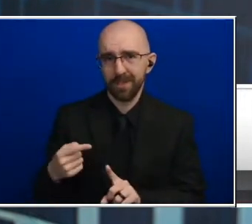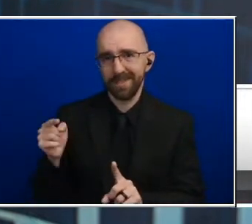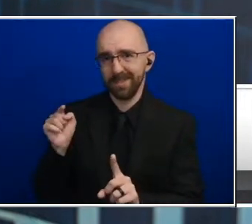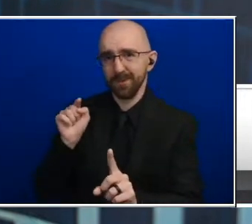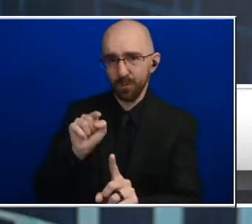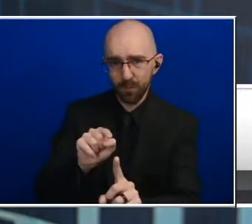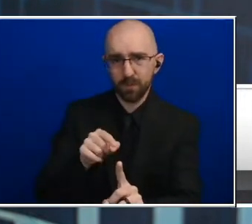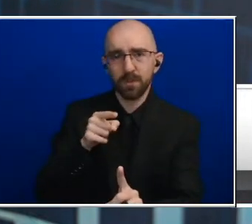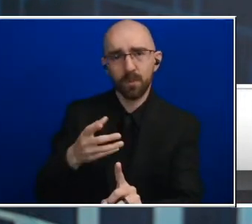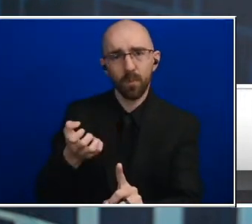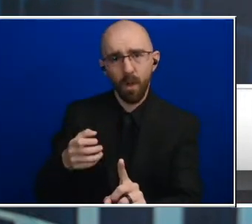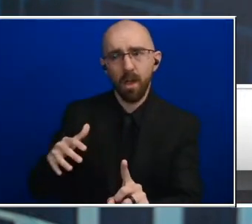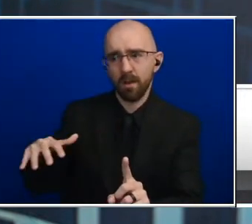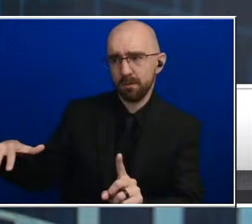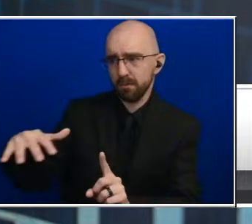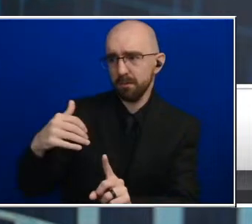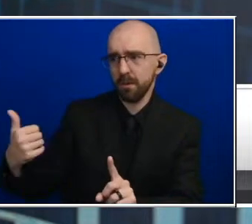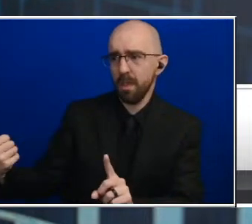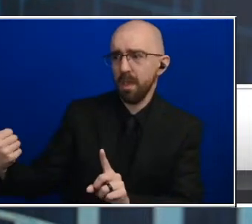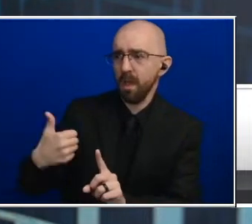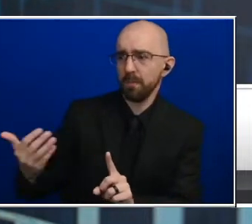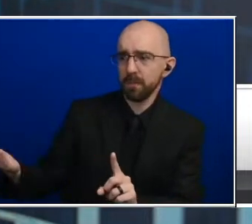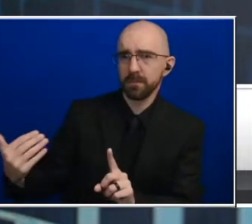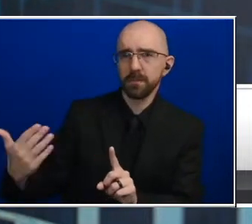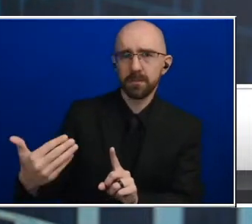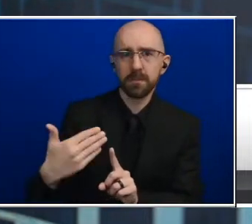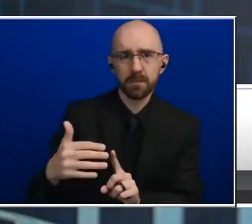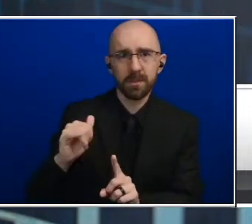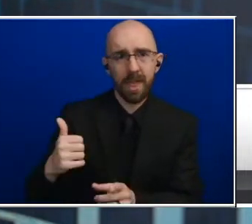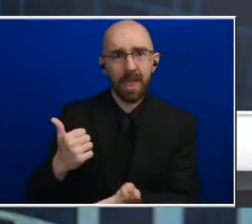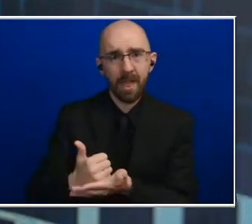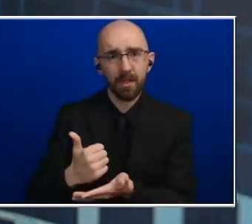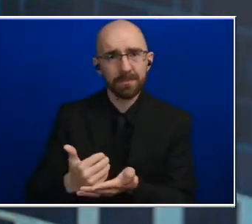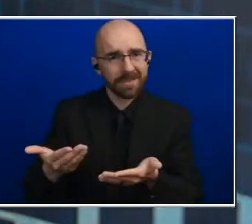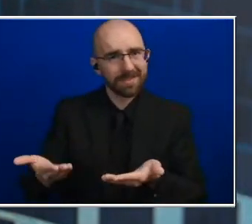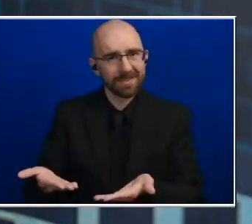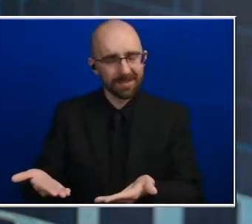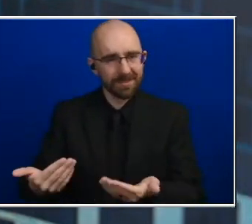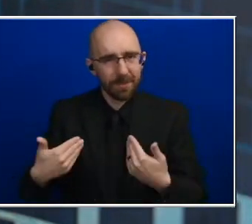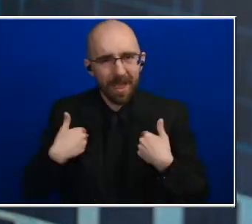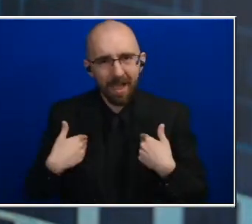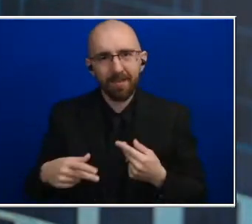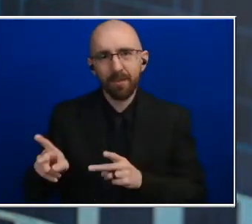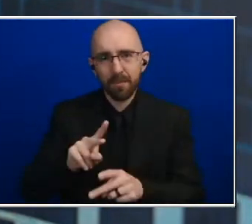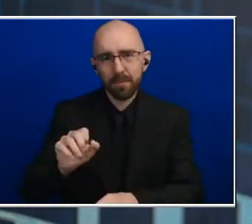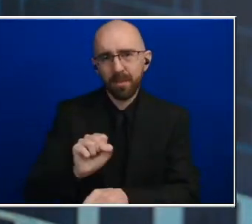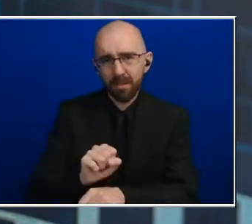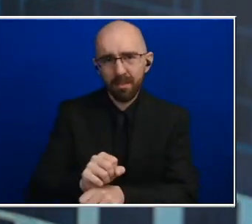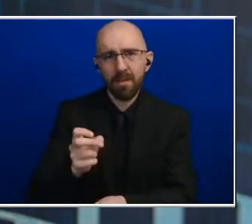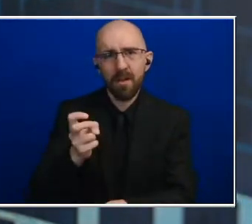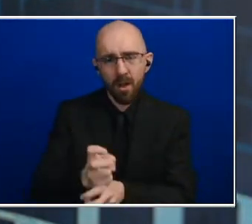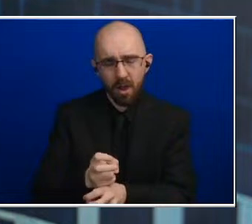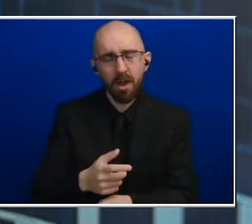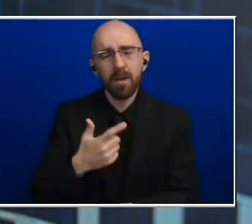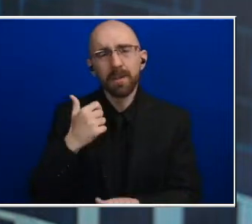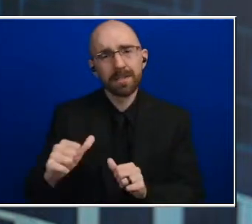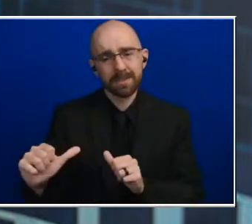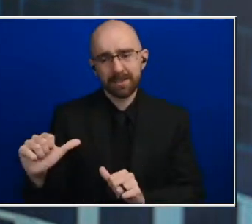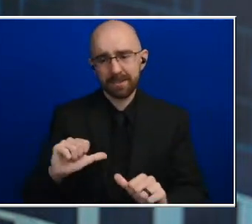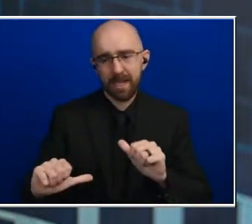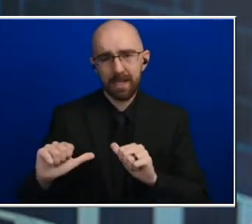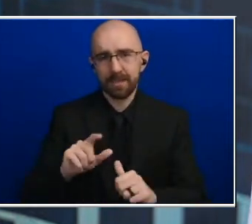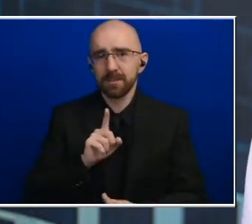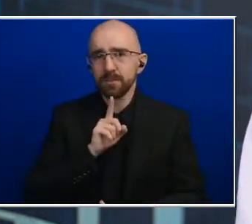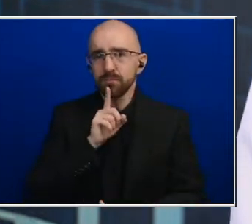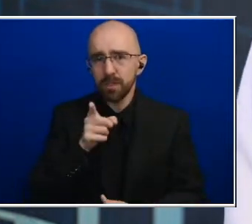help. But that's help that is here because people work really hard and because science is real. And it does